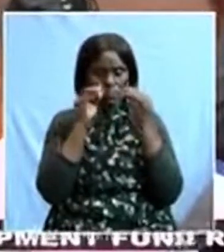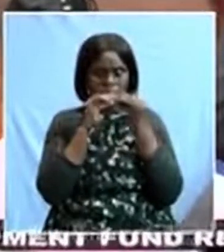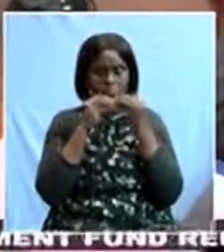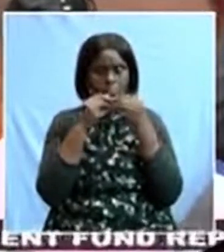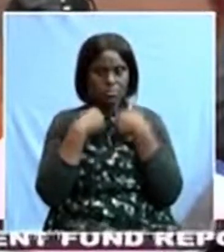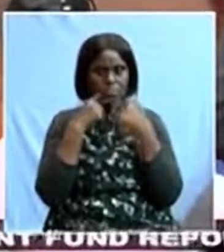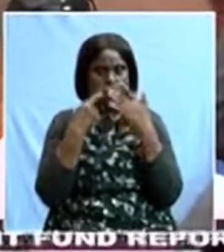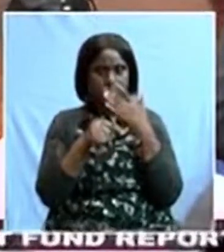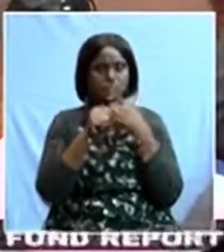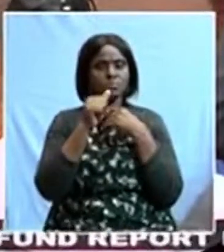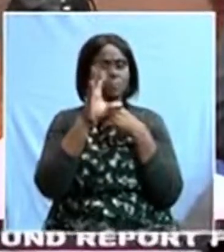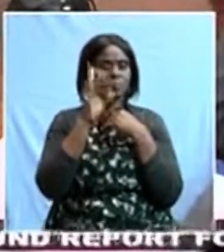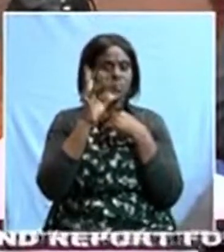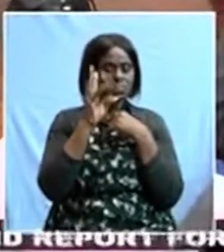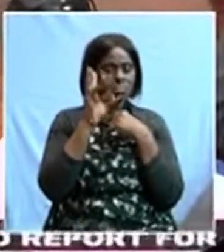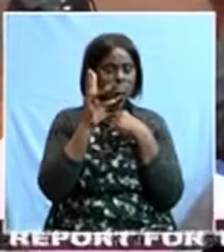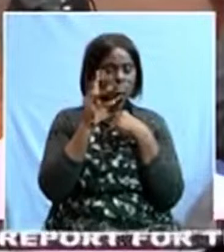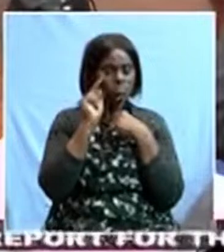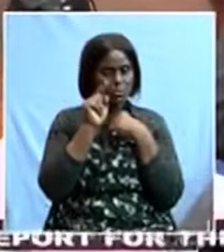on